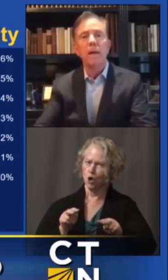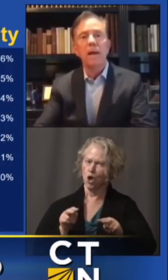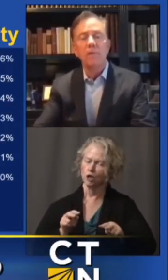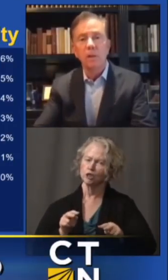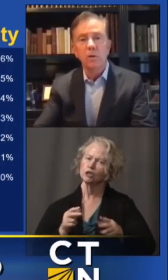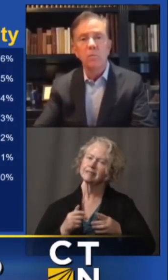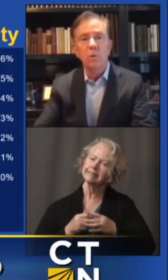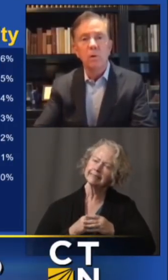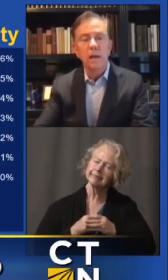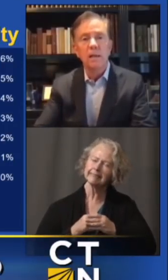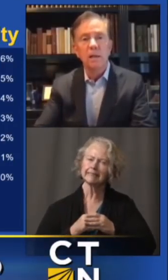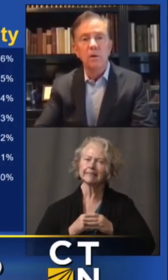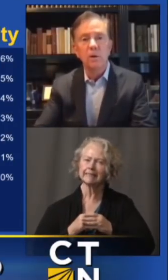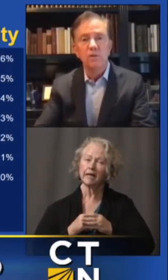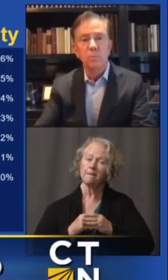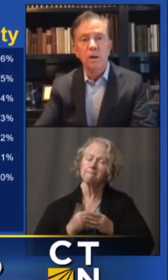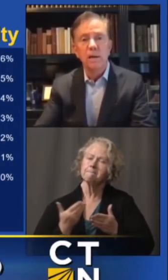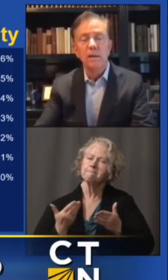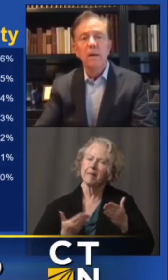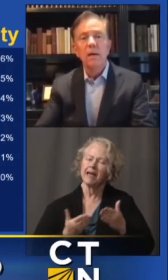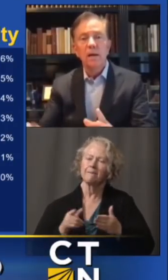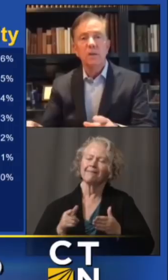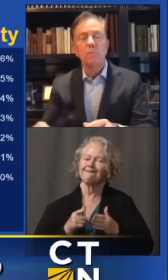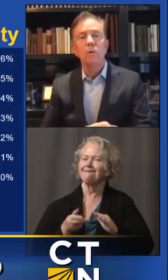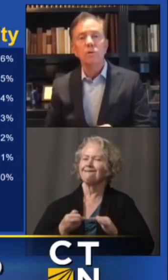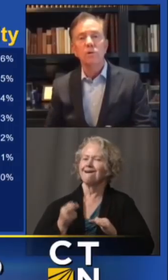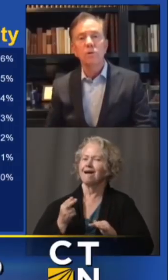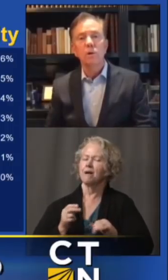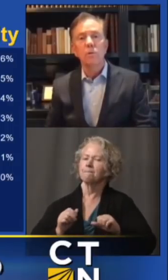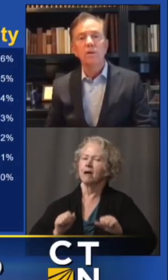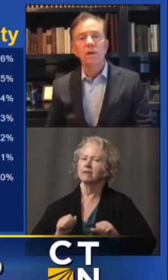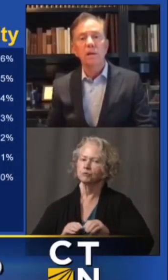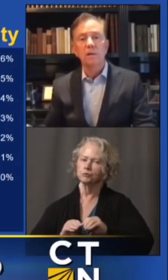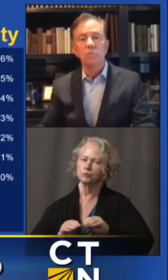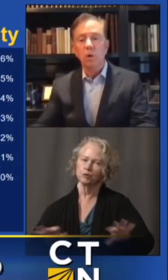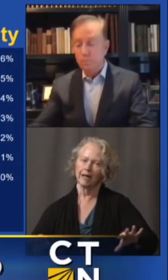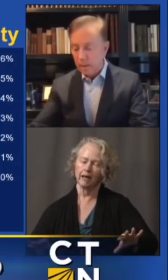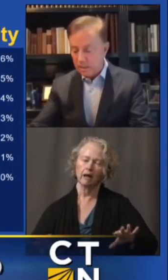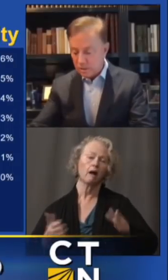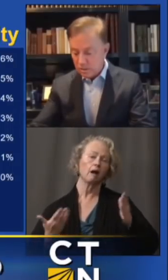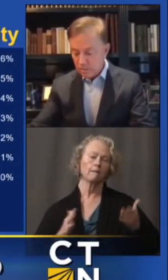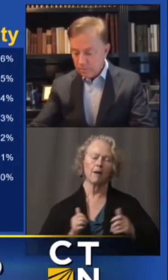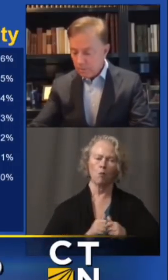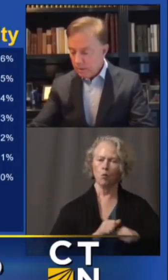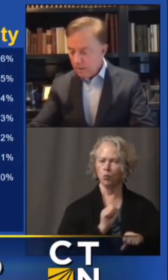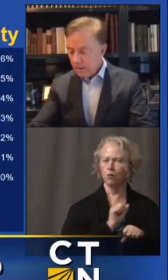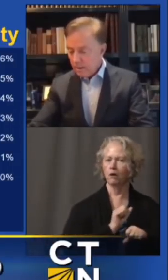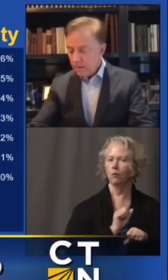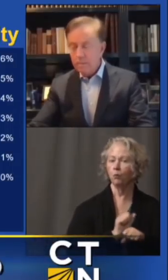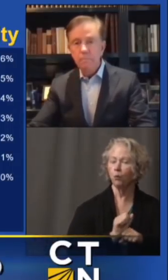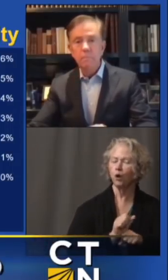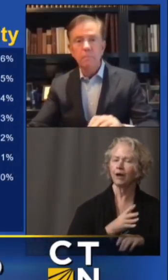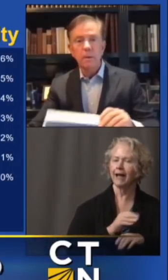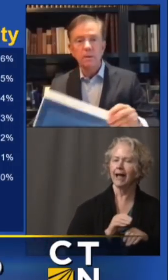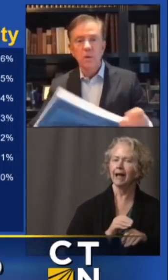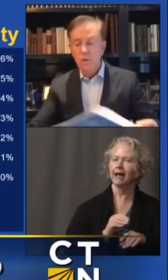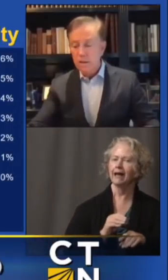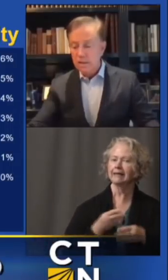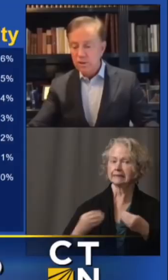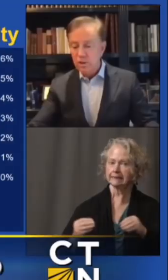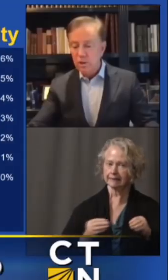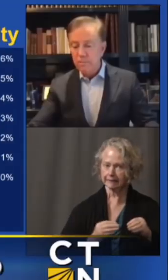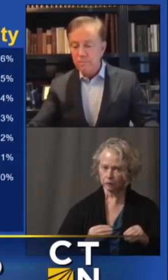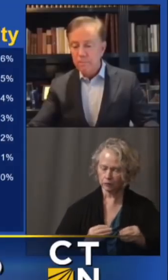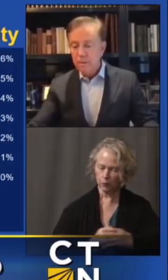maybe have a little more likelihood of spread as opposed to a retail and workplace. Let's go to the